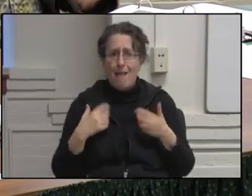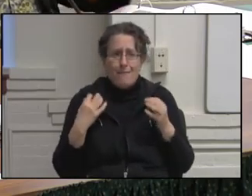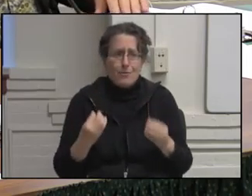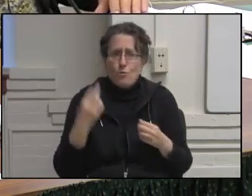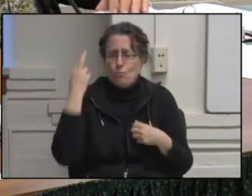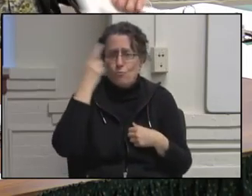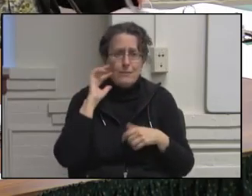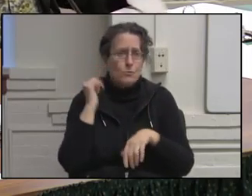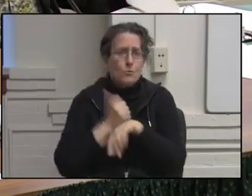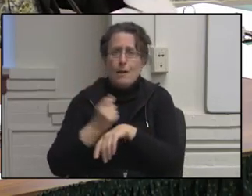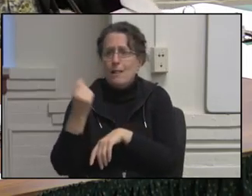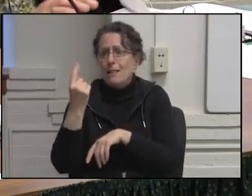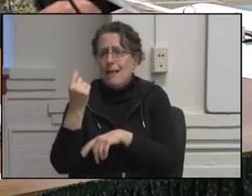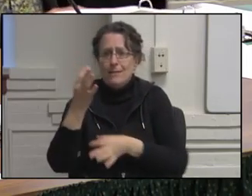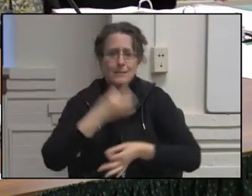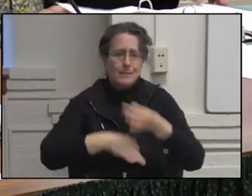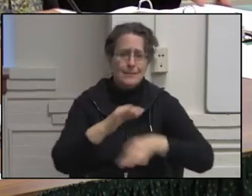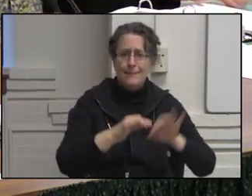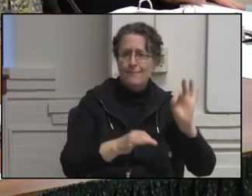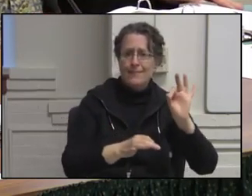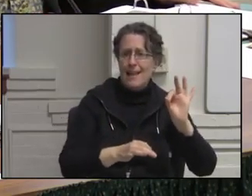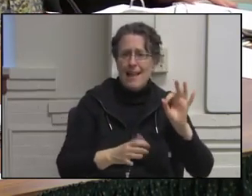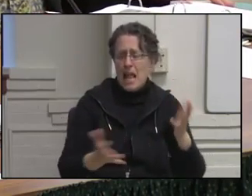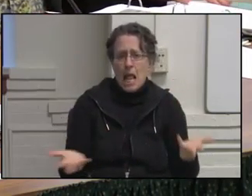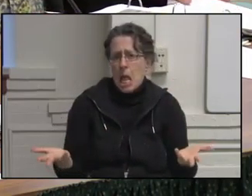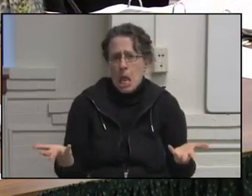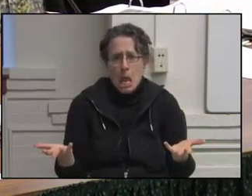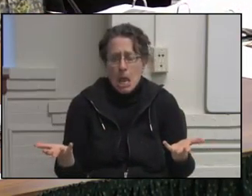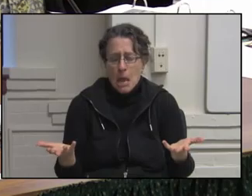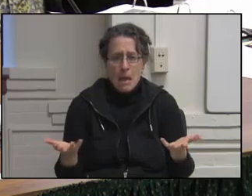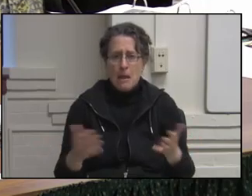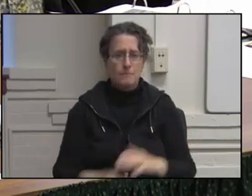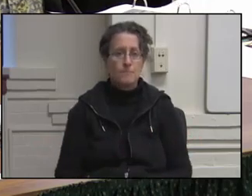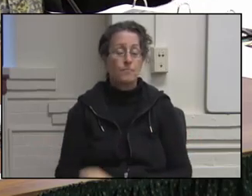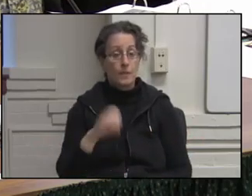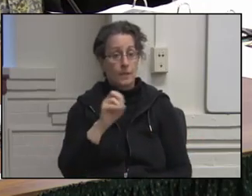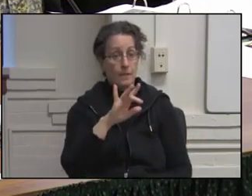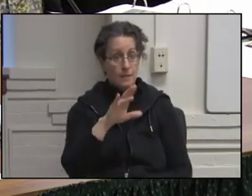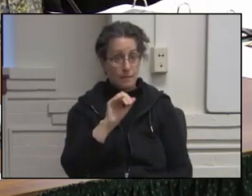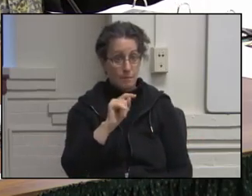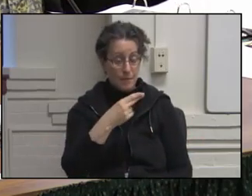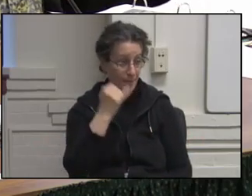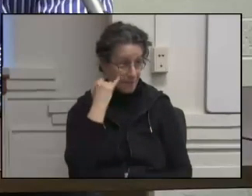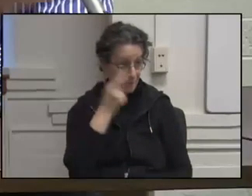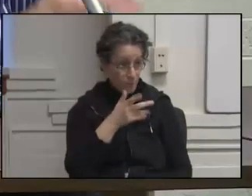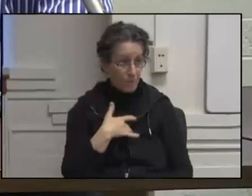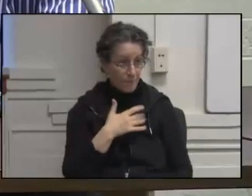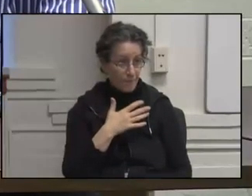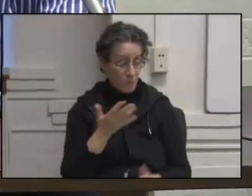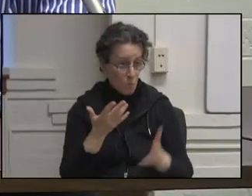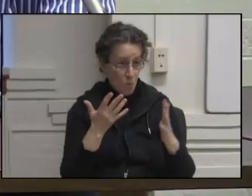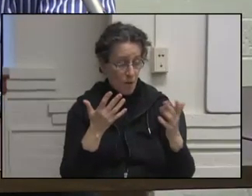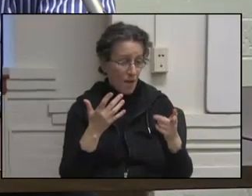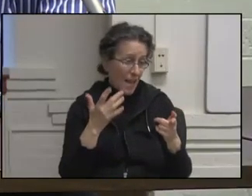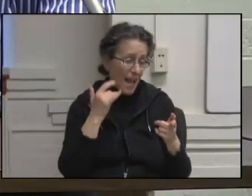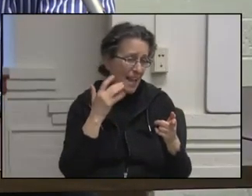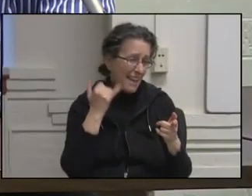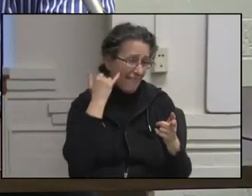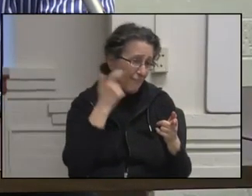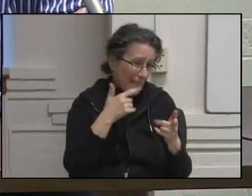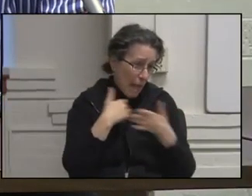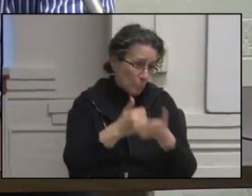is better than 9. I don't see that. And Elizabeth, if it makes you feel better, I mean, we share your, you know, if people start